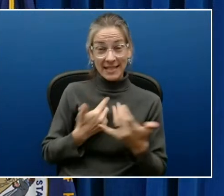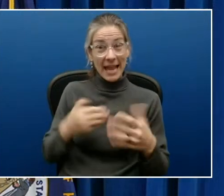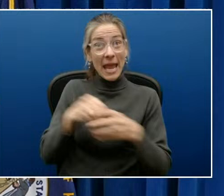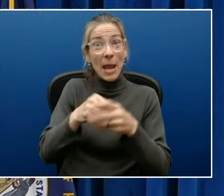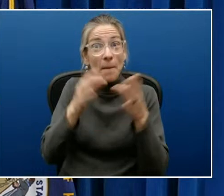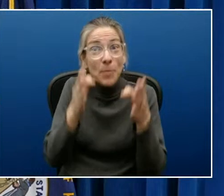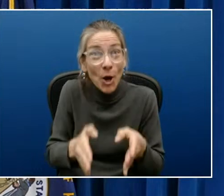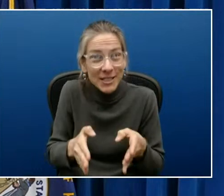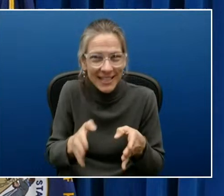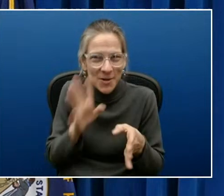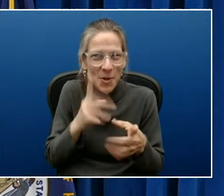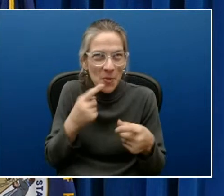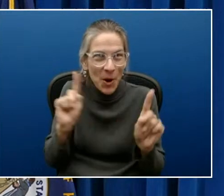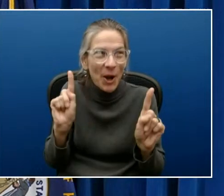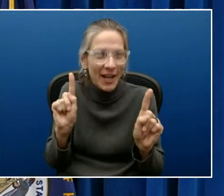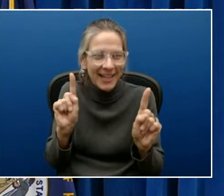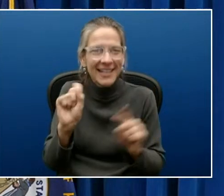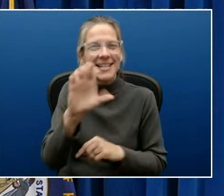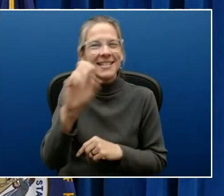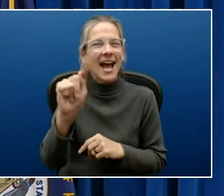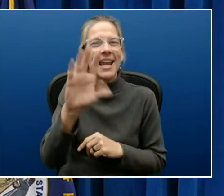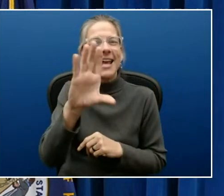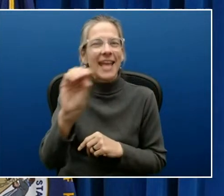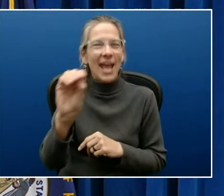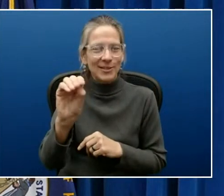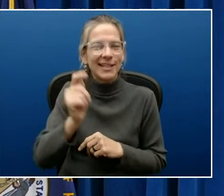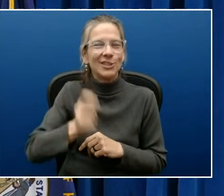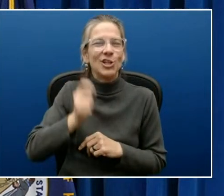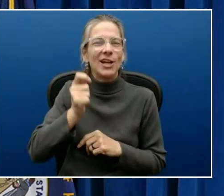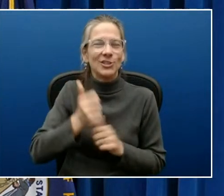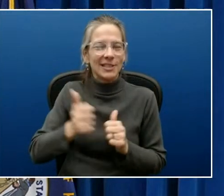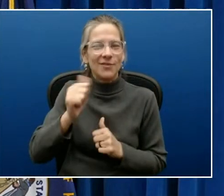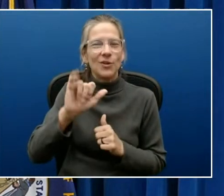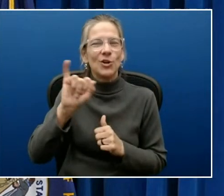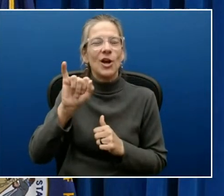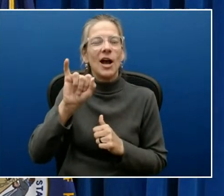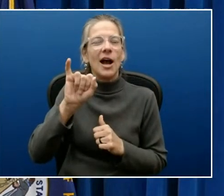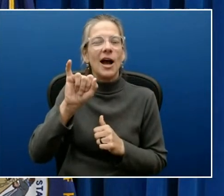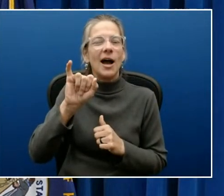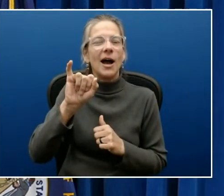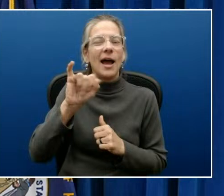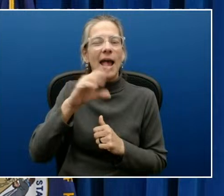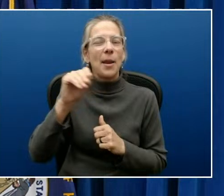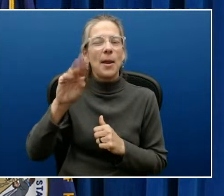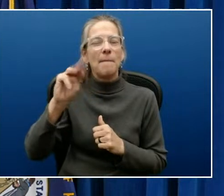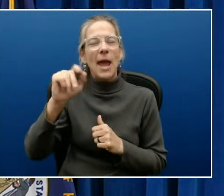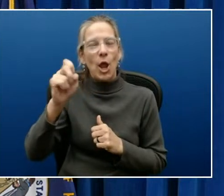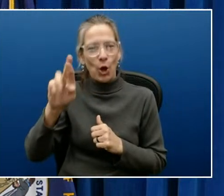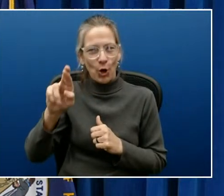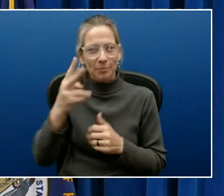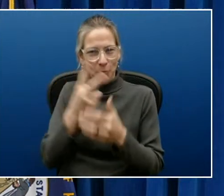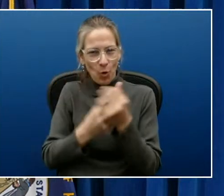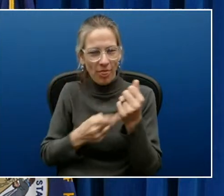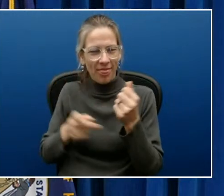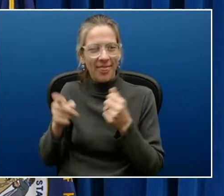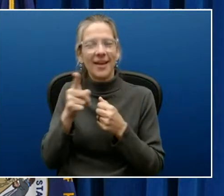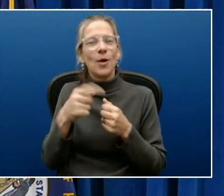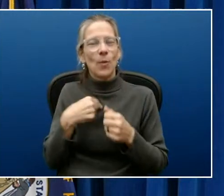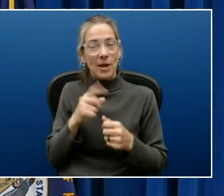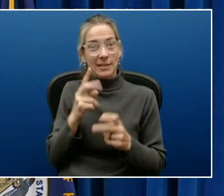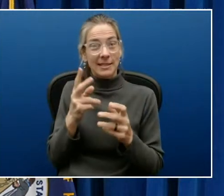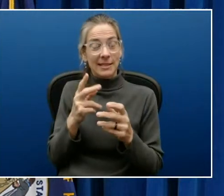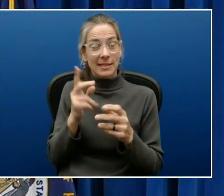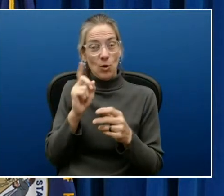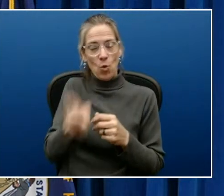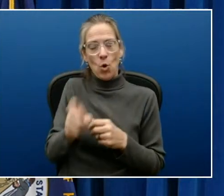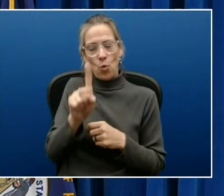work, we have Scott County Judge Executive Joe Pat Covington and Georgetown Mayor Bernie Jenkins. Together, we're awarding $1.3